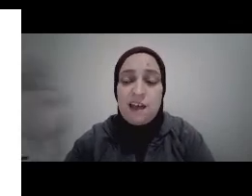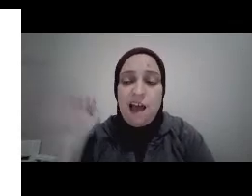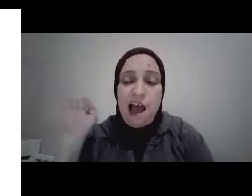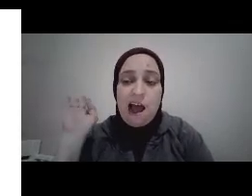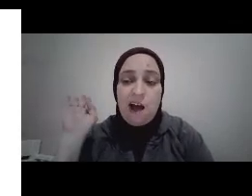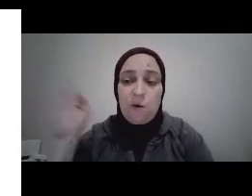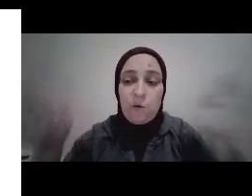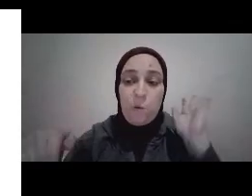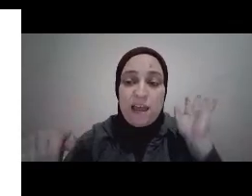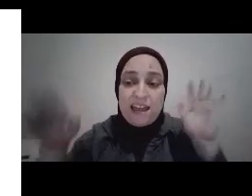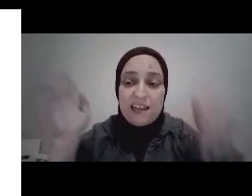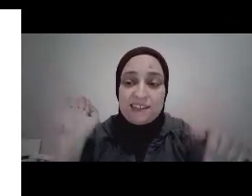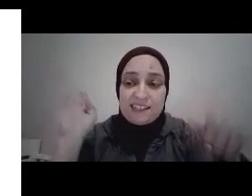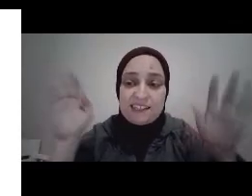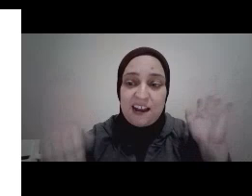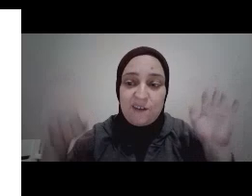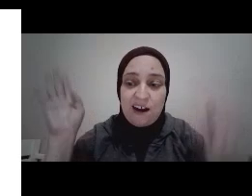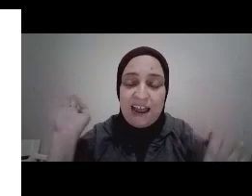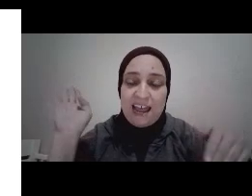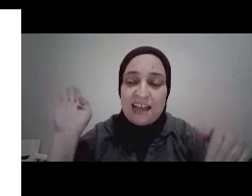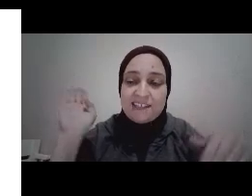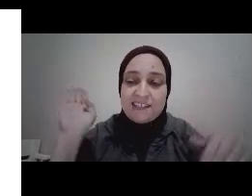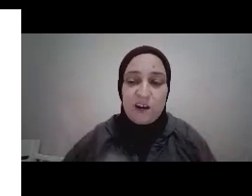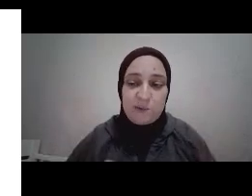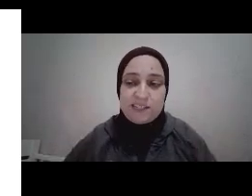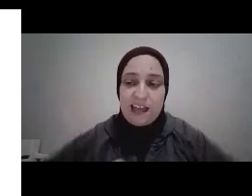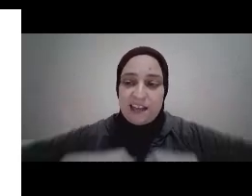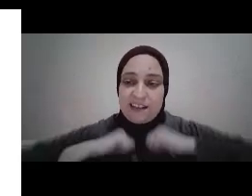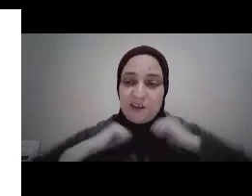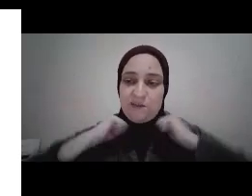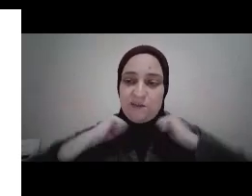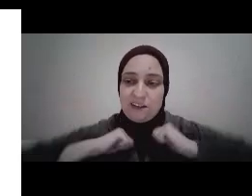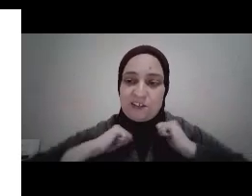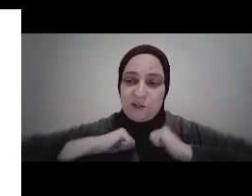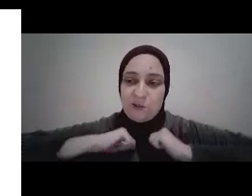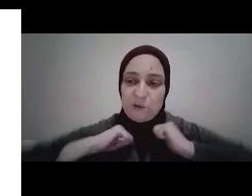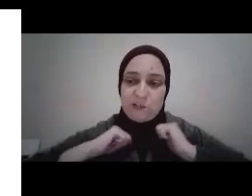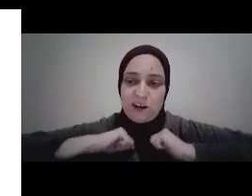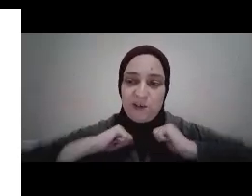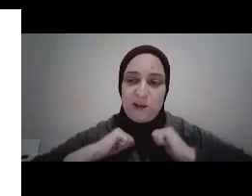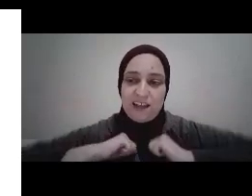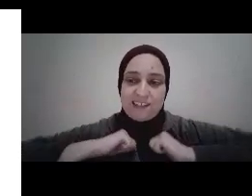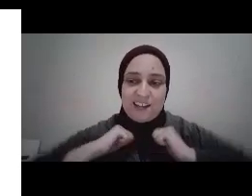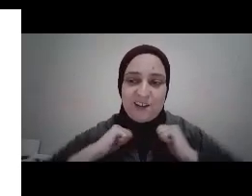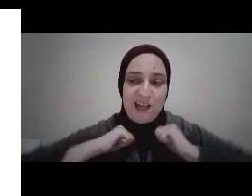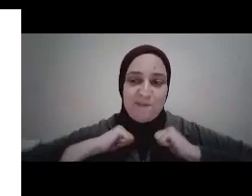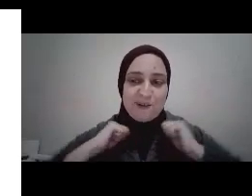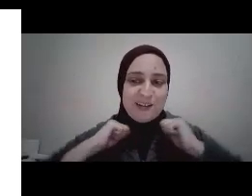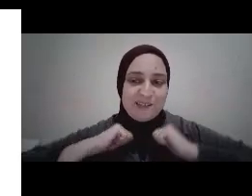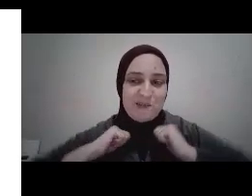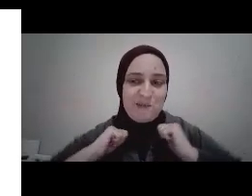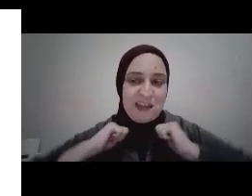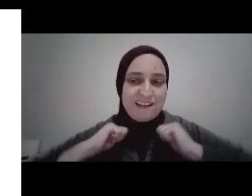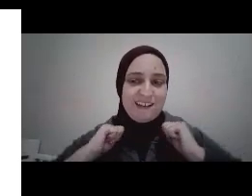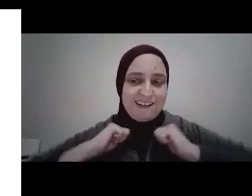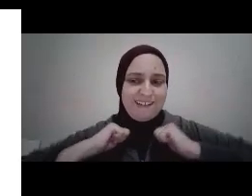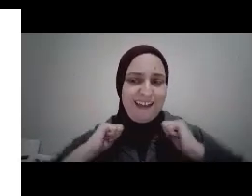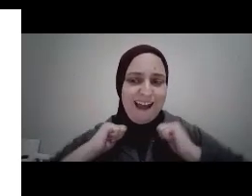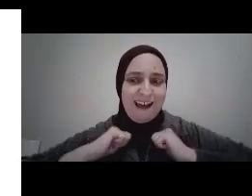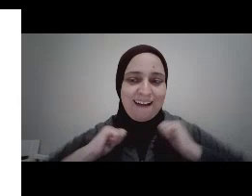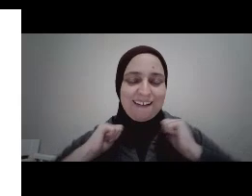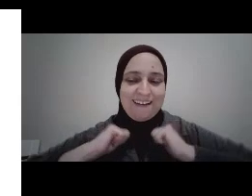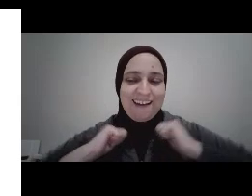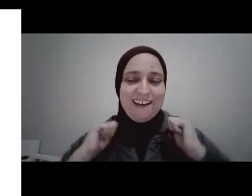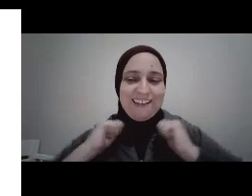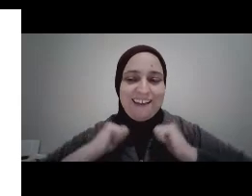use our wings instead of our hands. So we're going to pretend that we've got two turkey wings. Can you flap your wings with me?